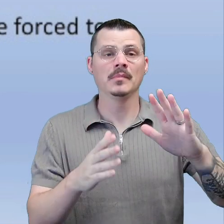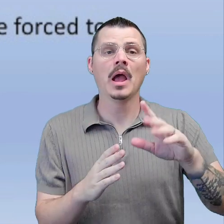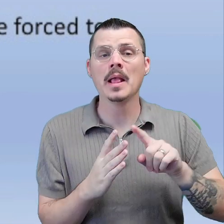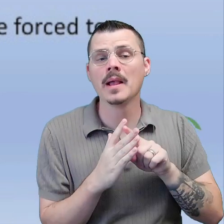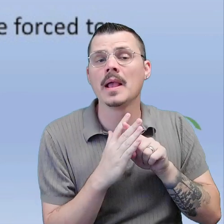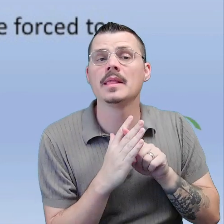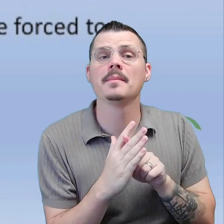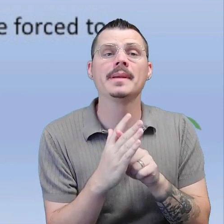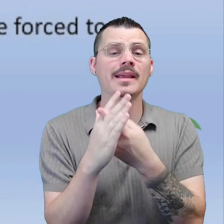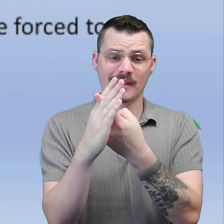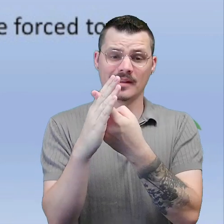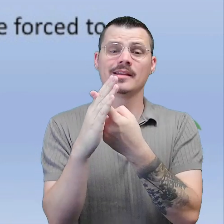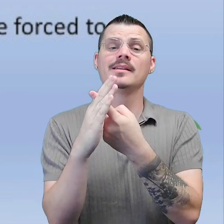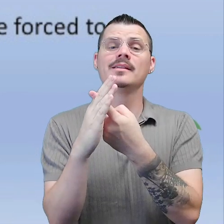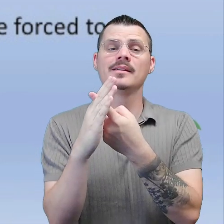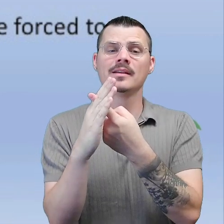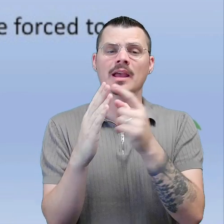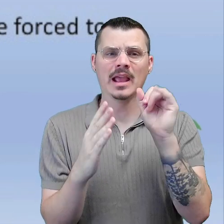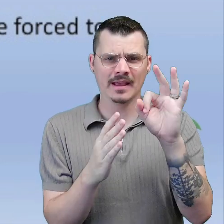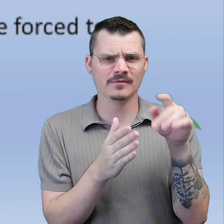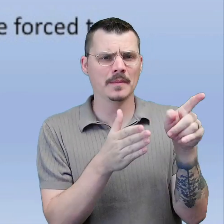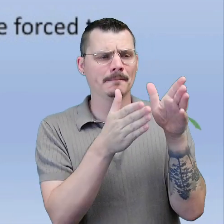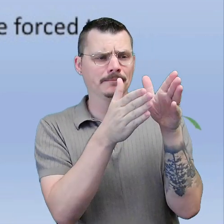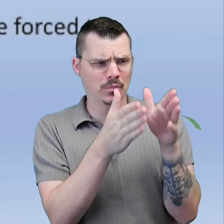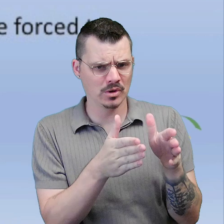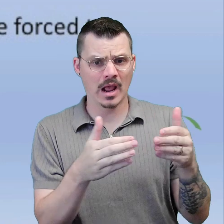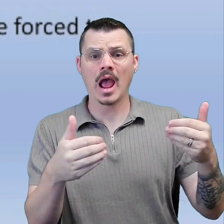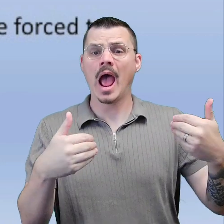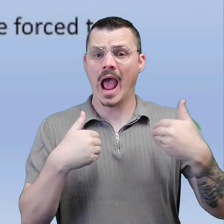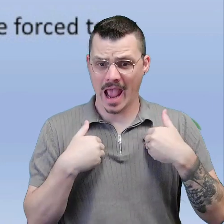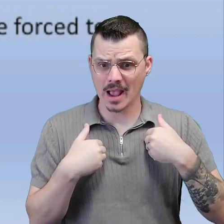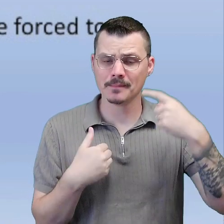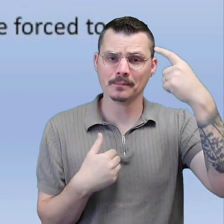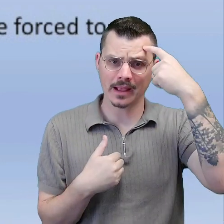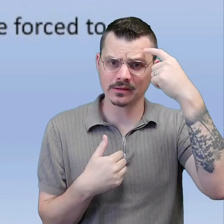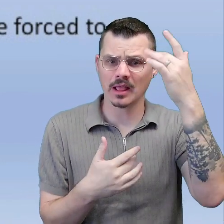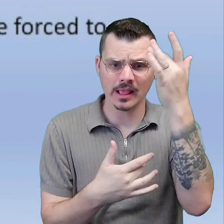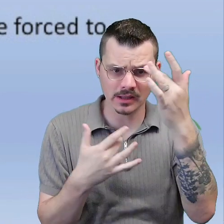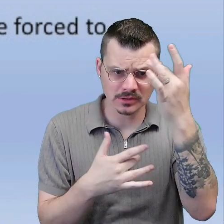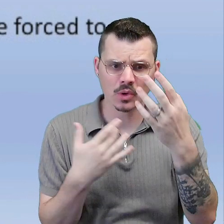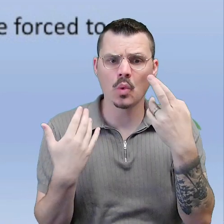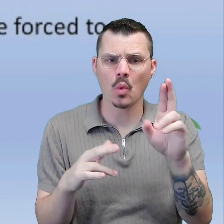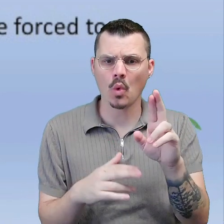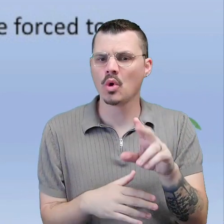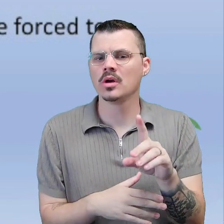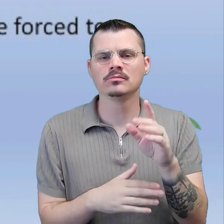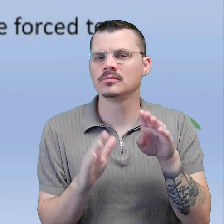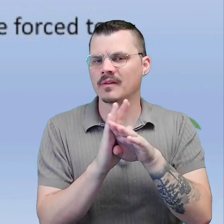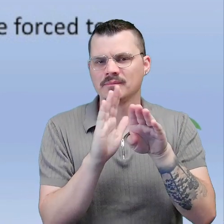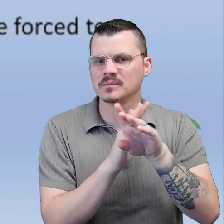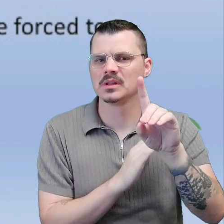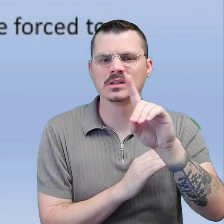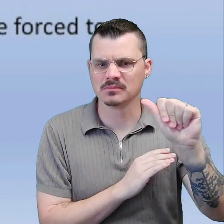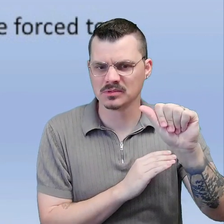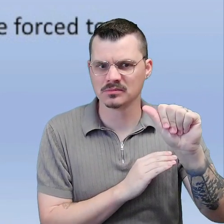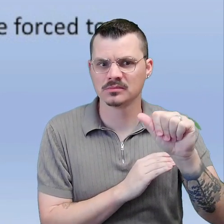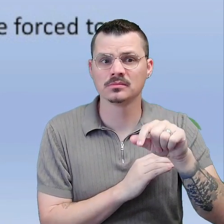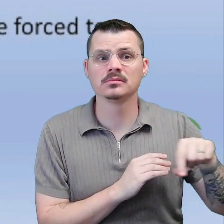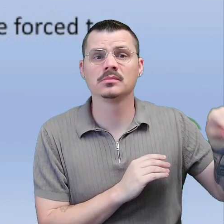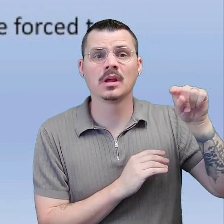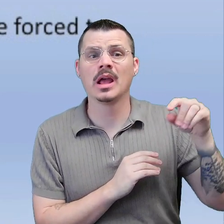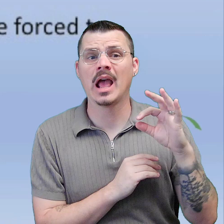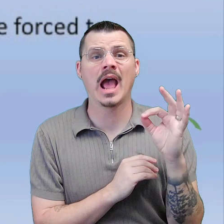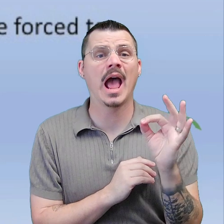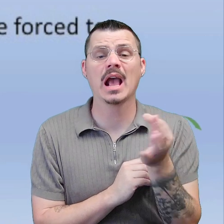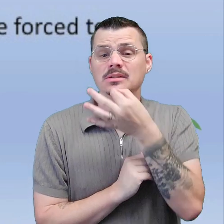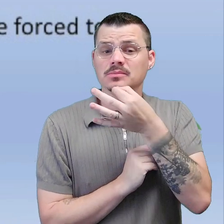In the beginning, if a person had a mental illness or a disability, developmental disability,